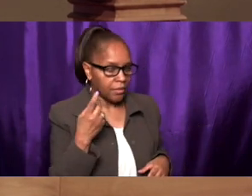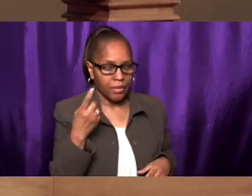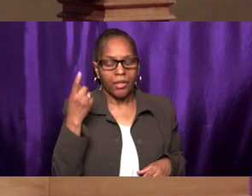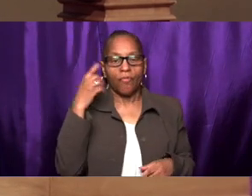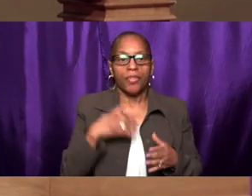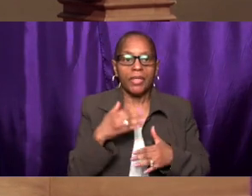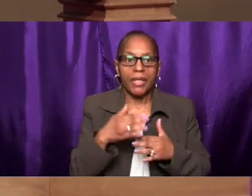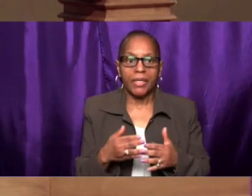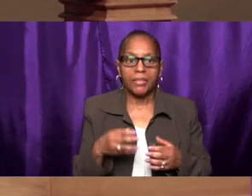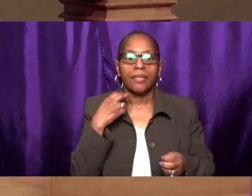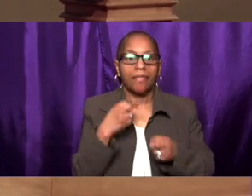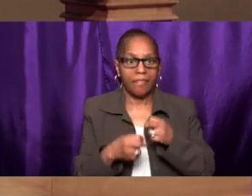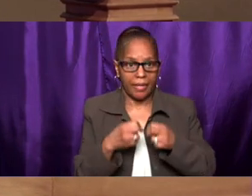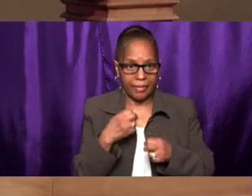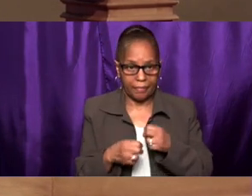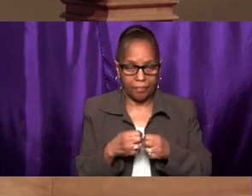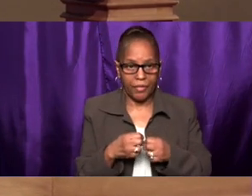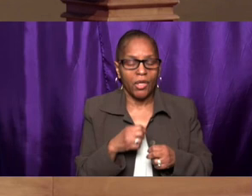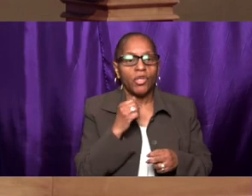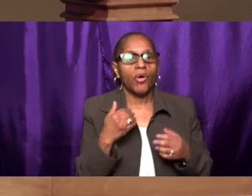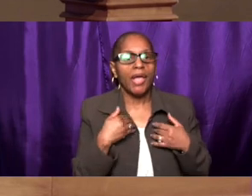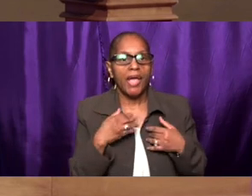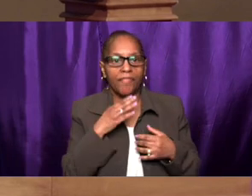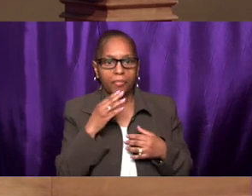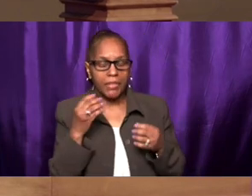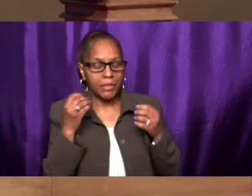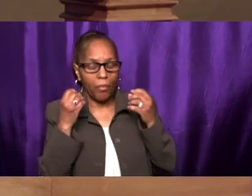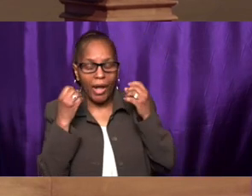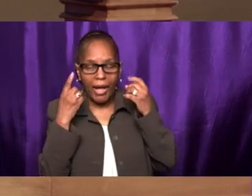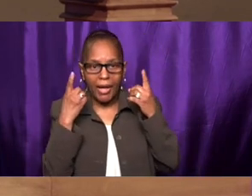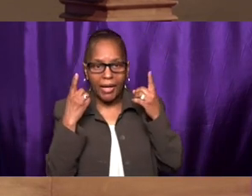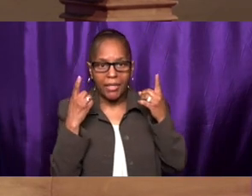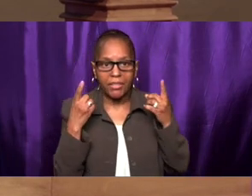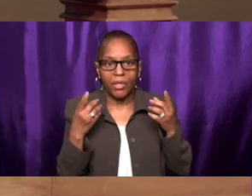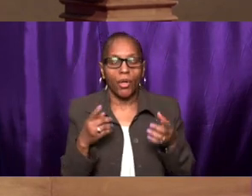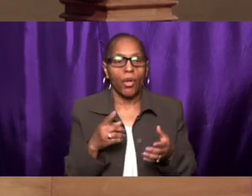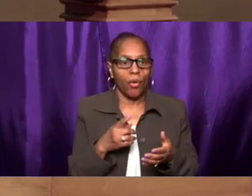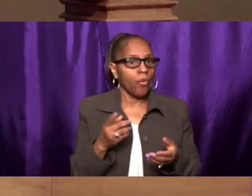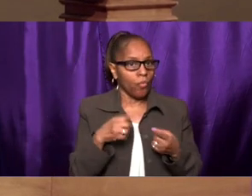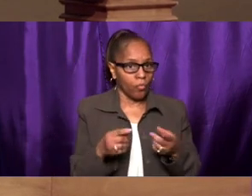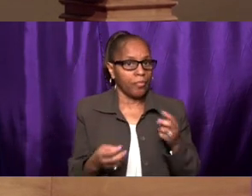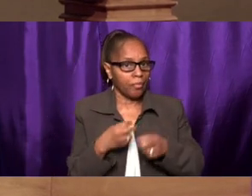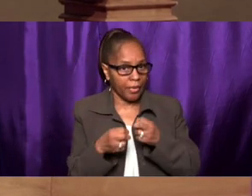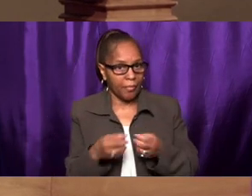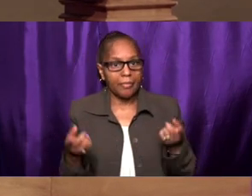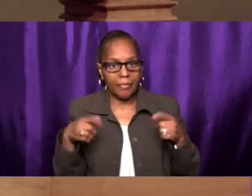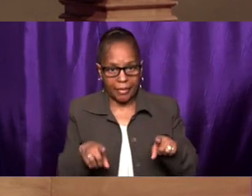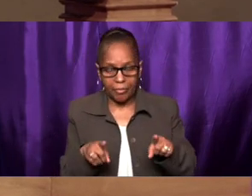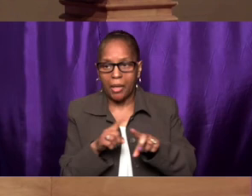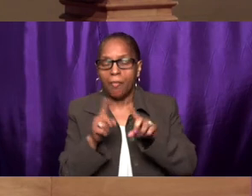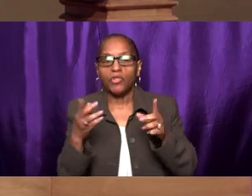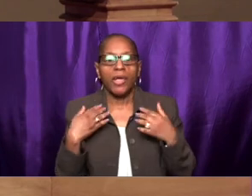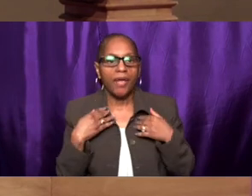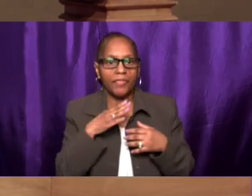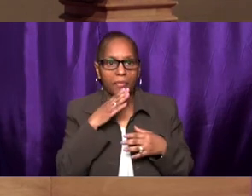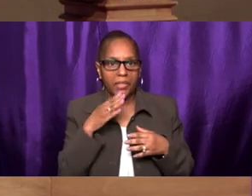valley. You don't have to be surprised when the valley comes, but you don't have to